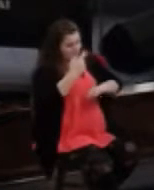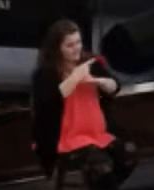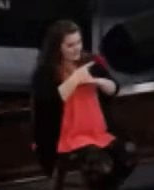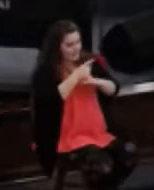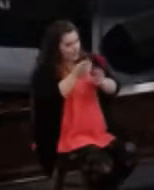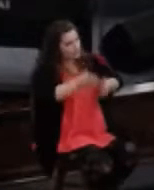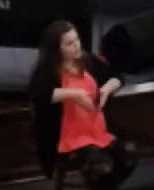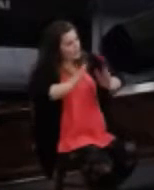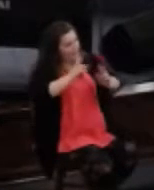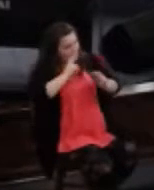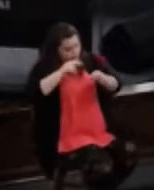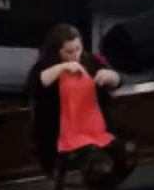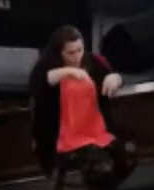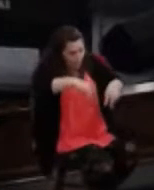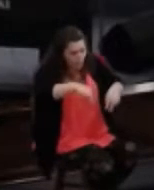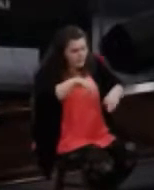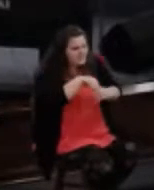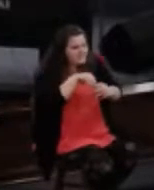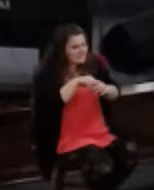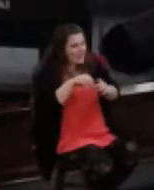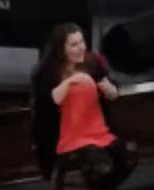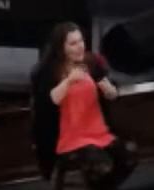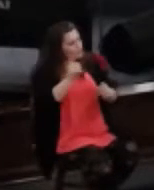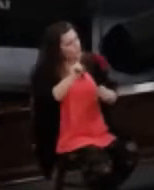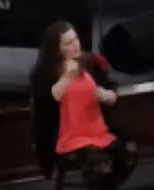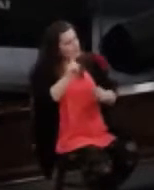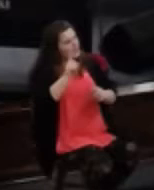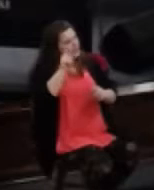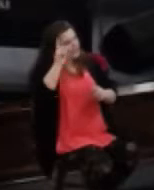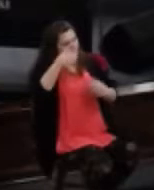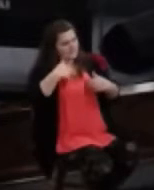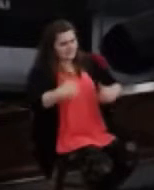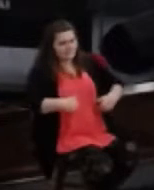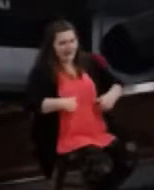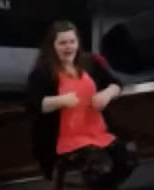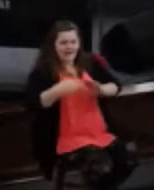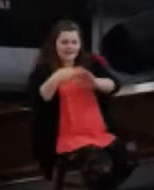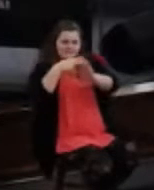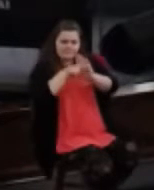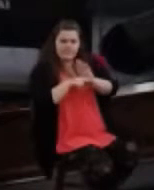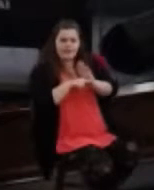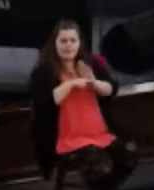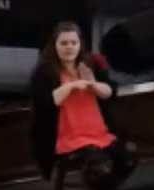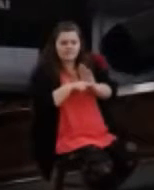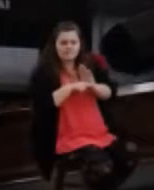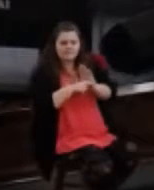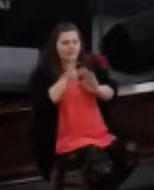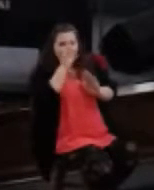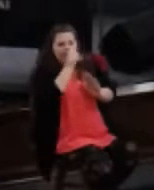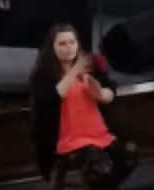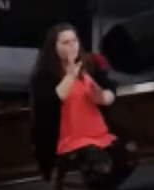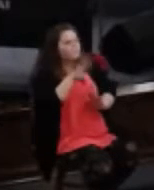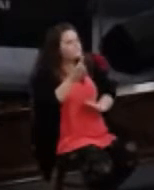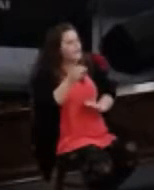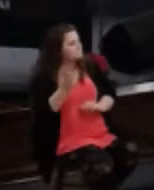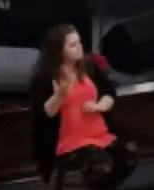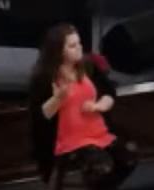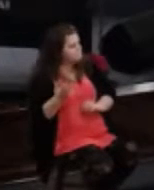allowed to look inside the place where his body is buried, guess what you would find?